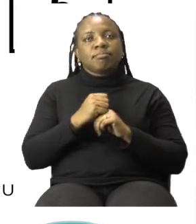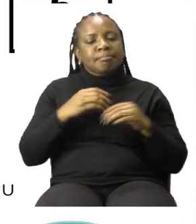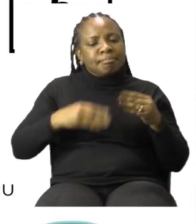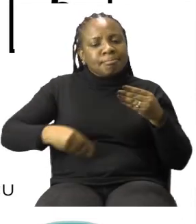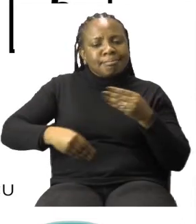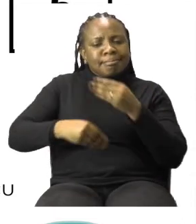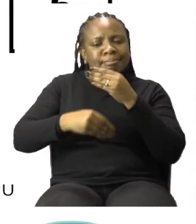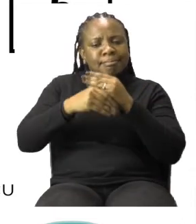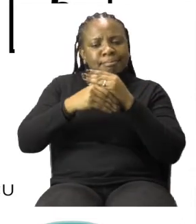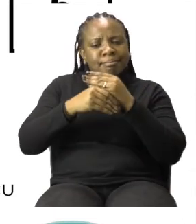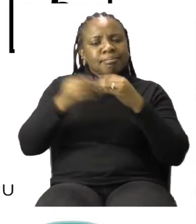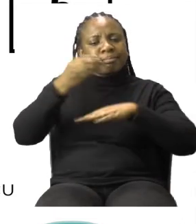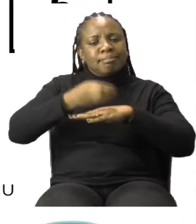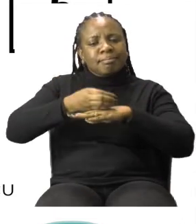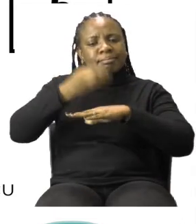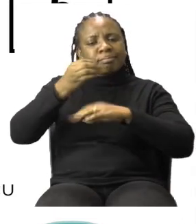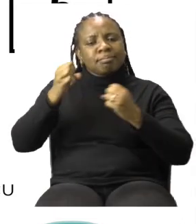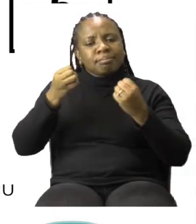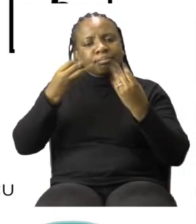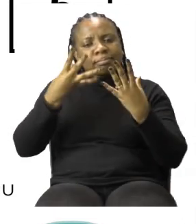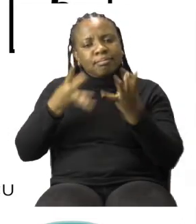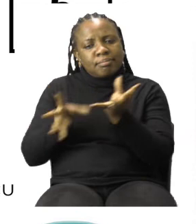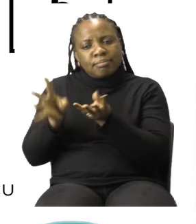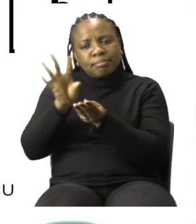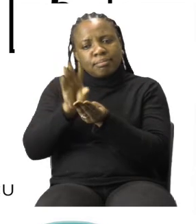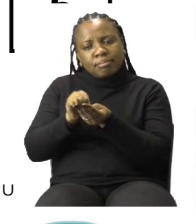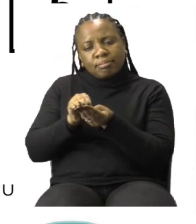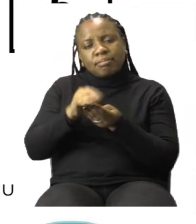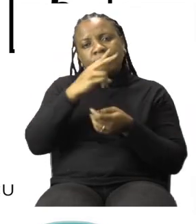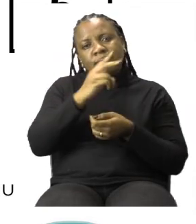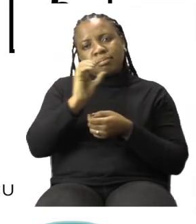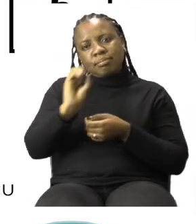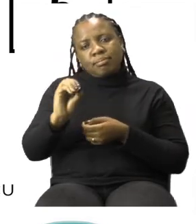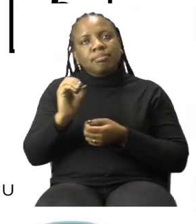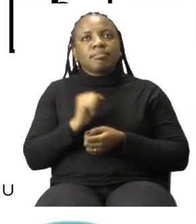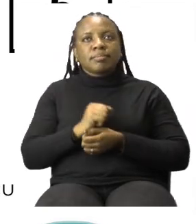How many cups does she still need?